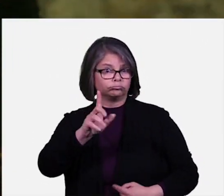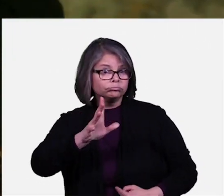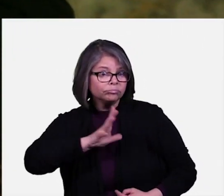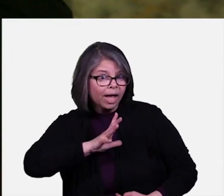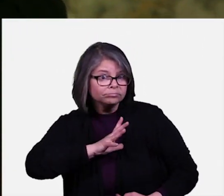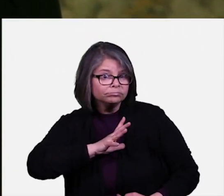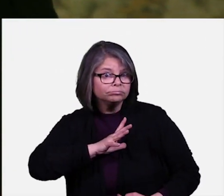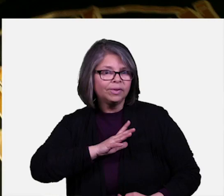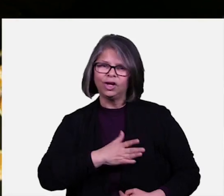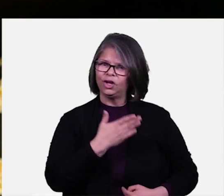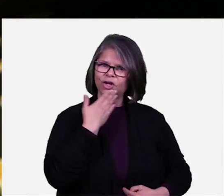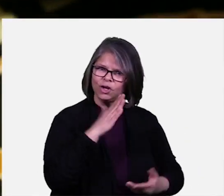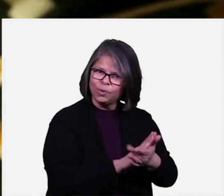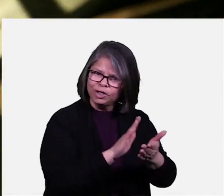Good work!